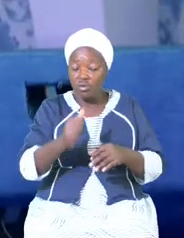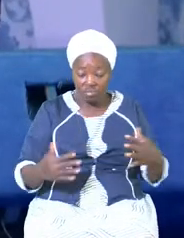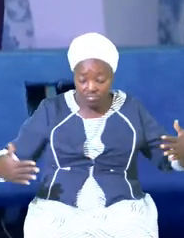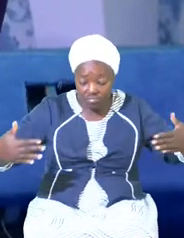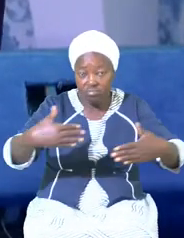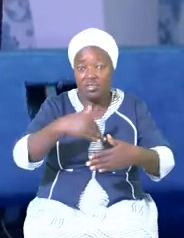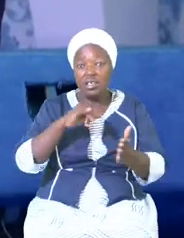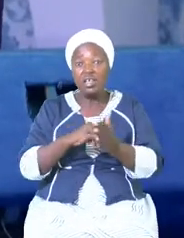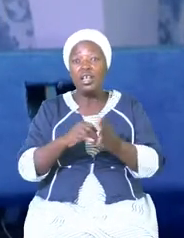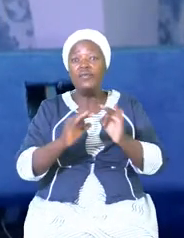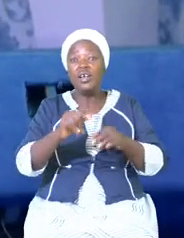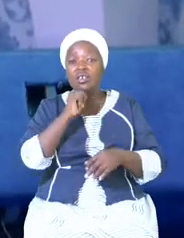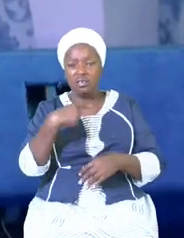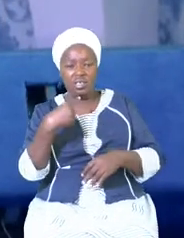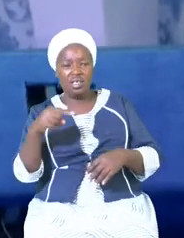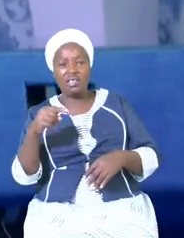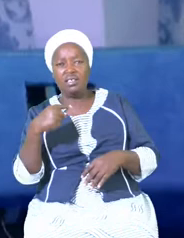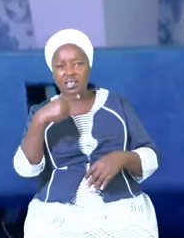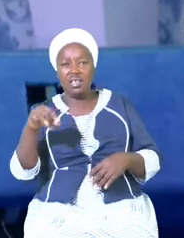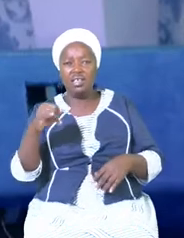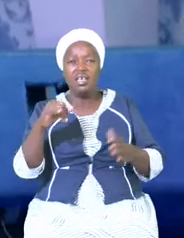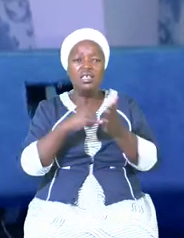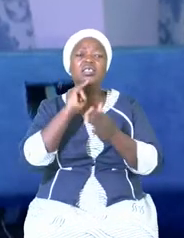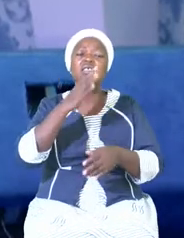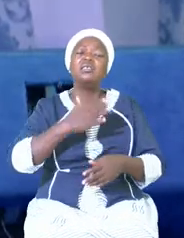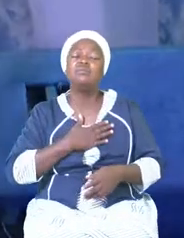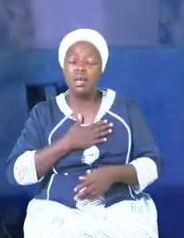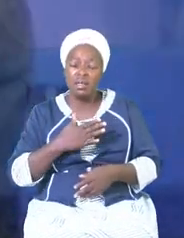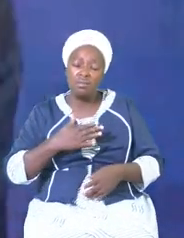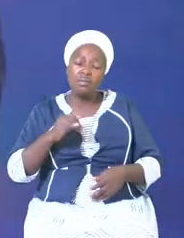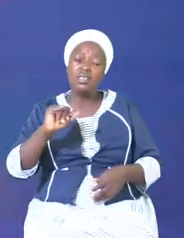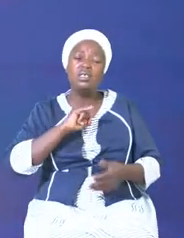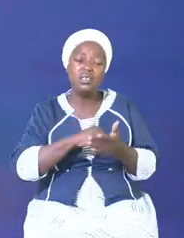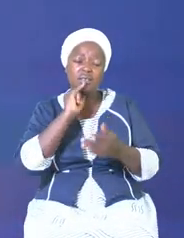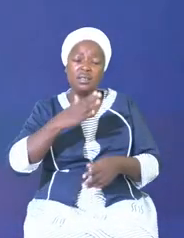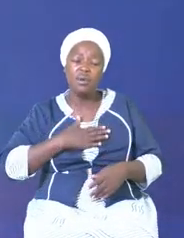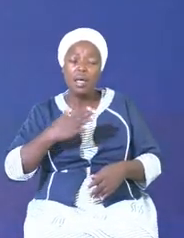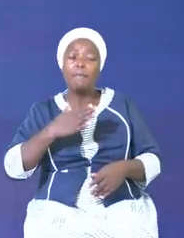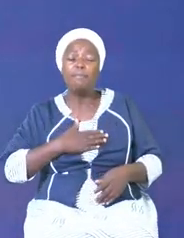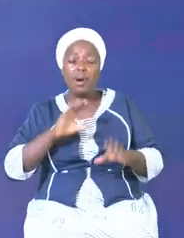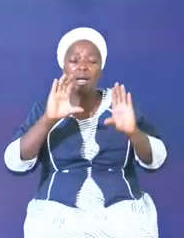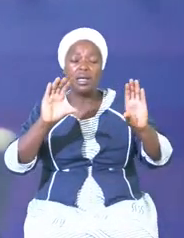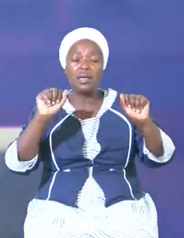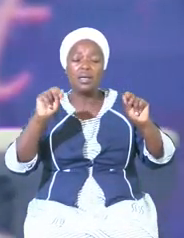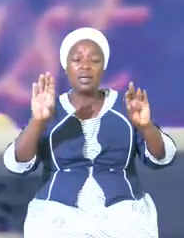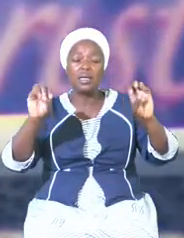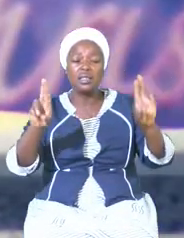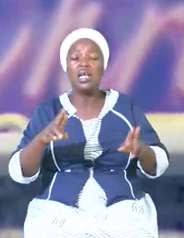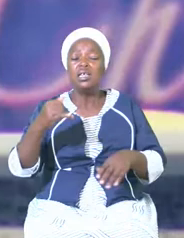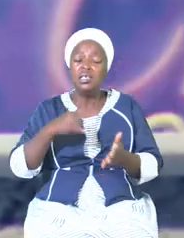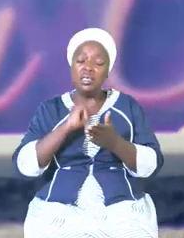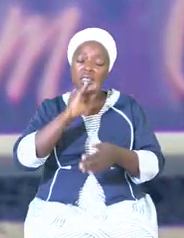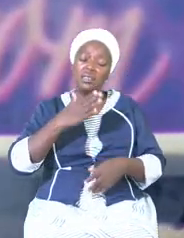if you are not saying, it is mine, my cancer, it is mine, my ulcer, it is mine,